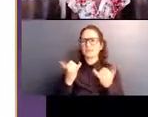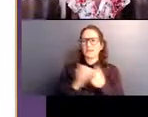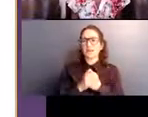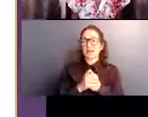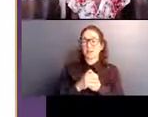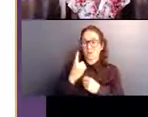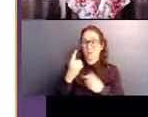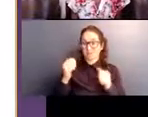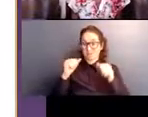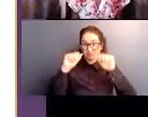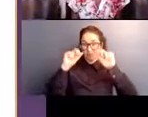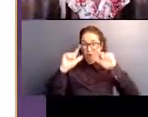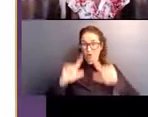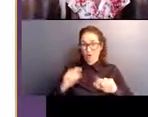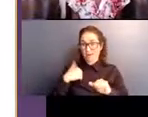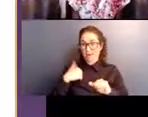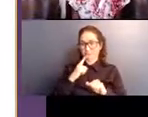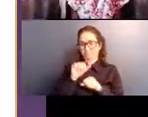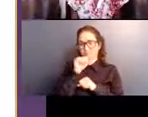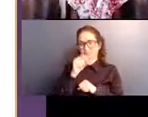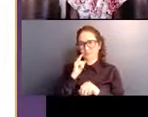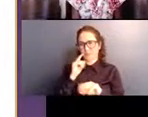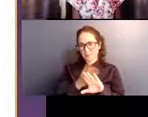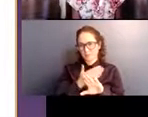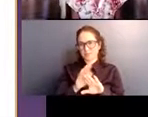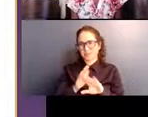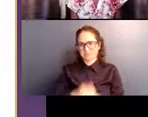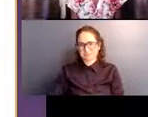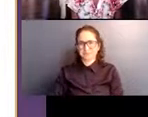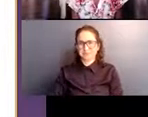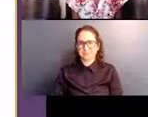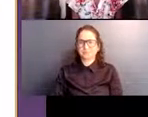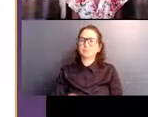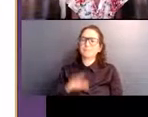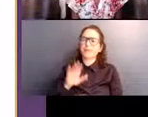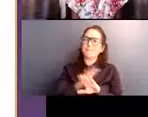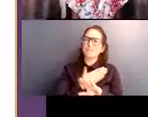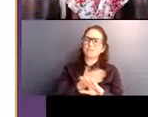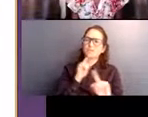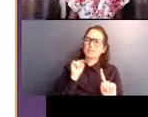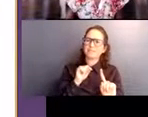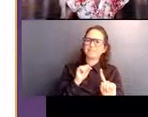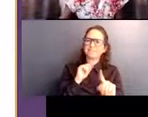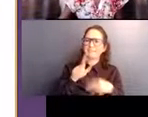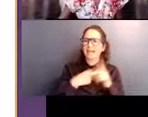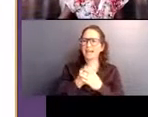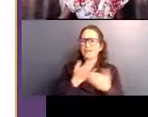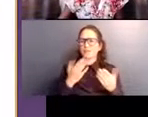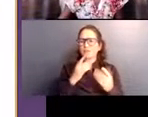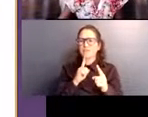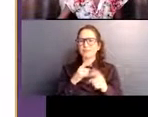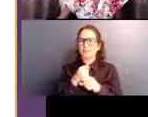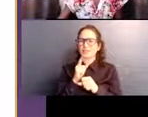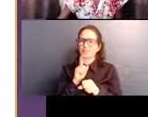their love of music. Can we go to the next slide? Music is one of those things that makes you part of the